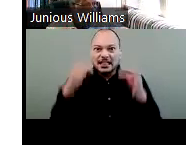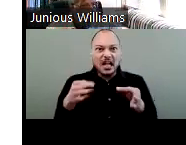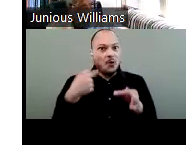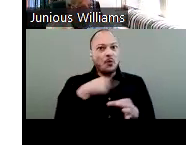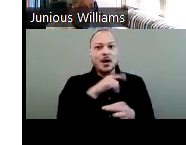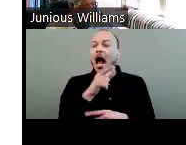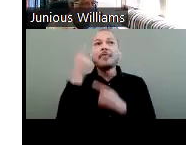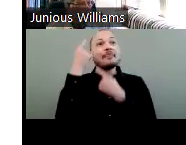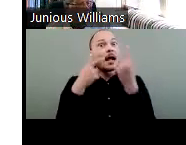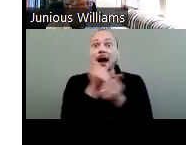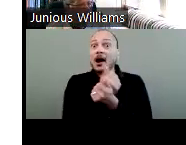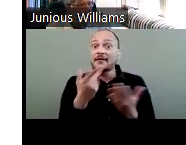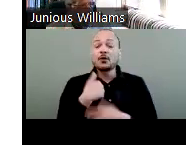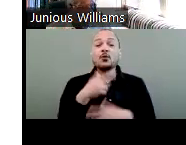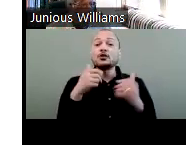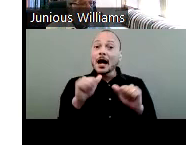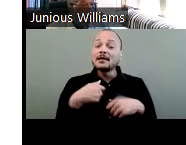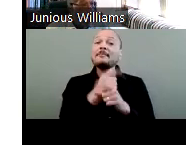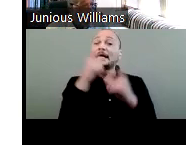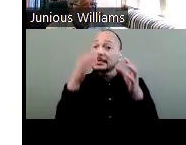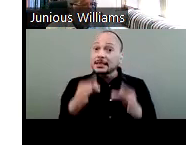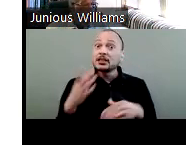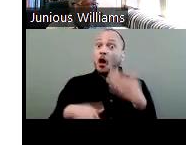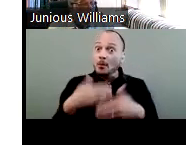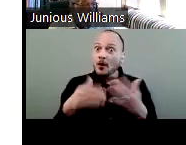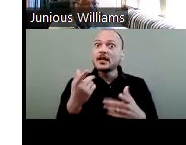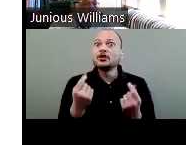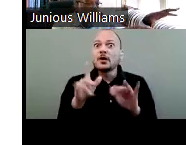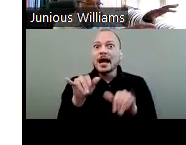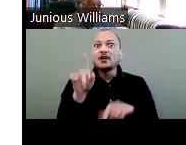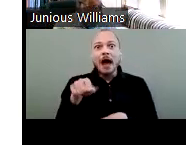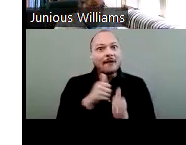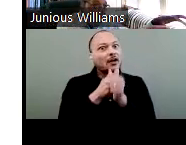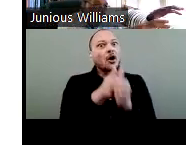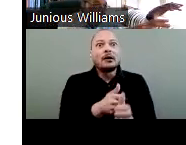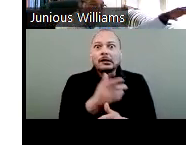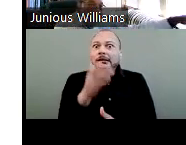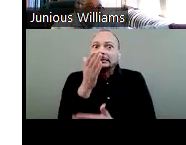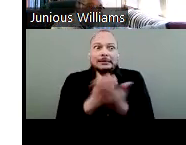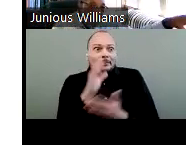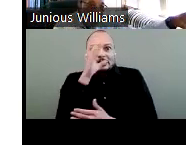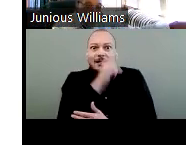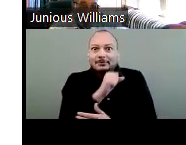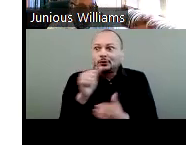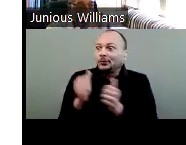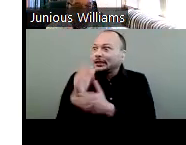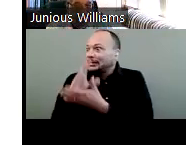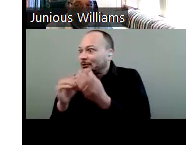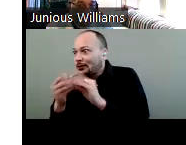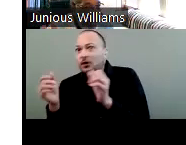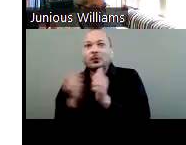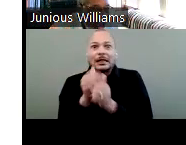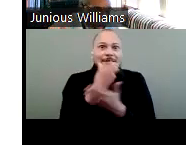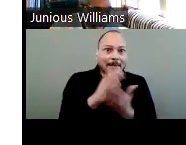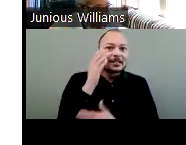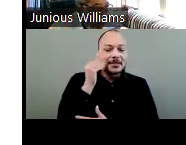trying to make decisions on the move, and in order to do that, you have to go with some assumptions, with some narratives, with some experience.